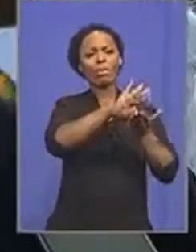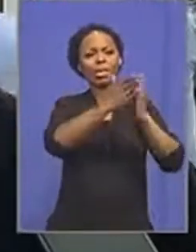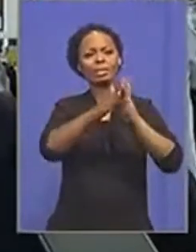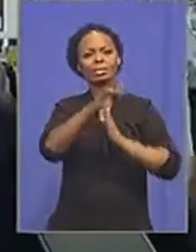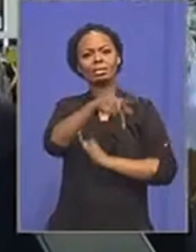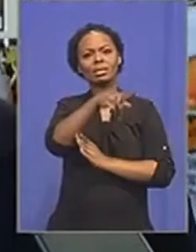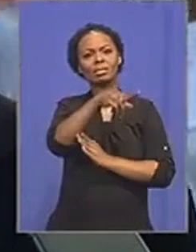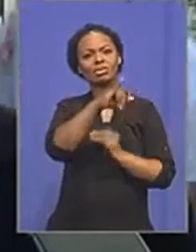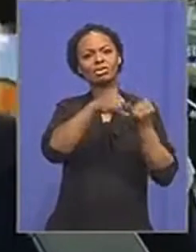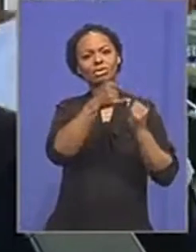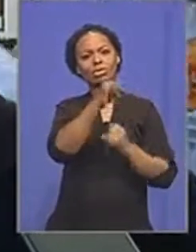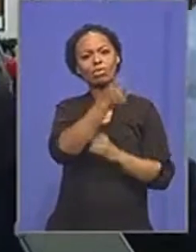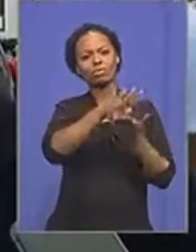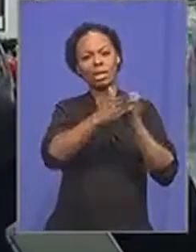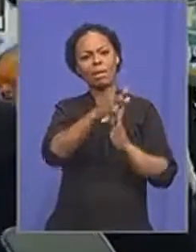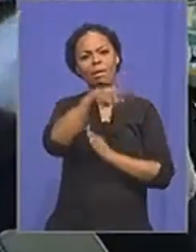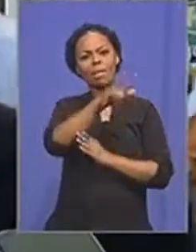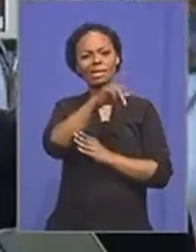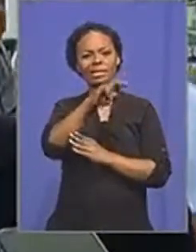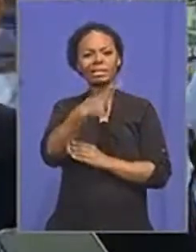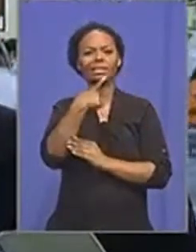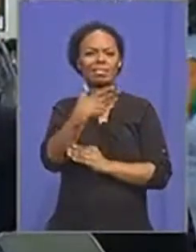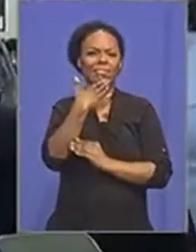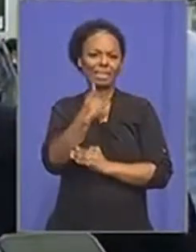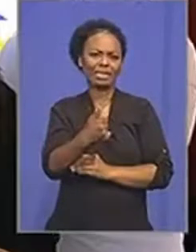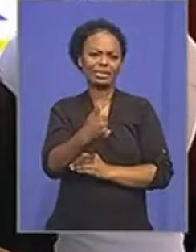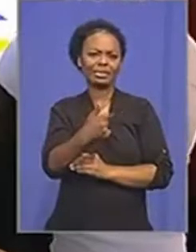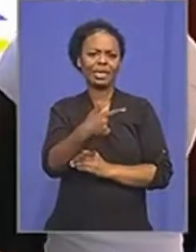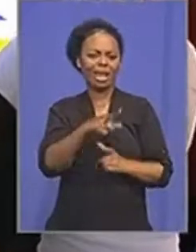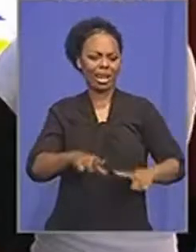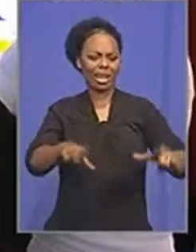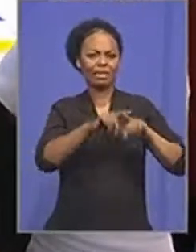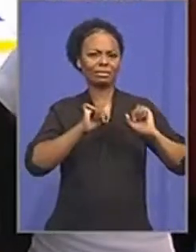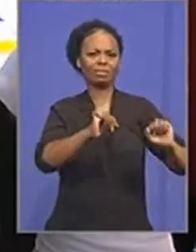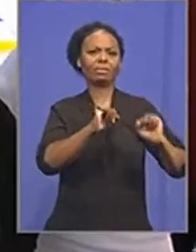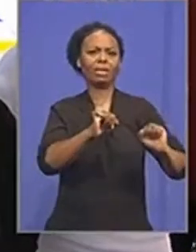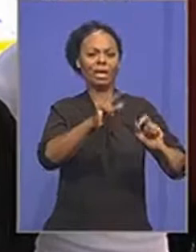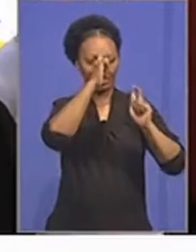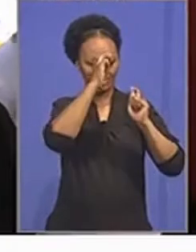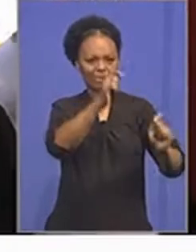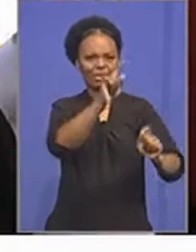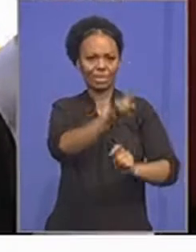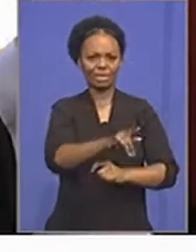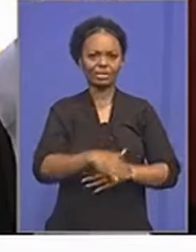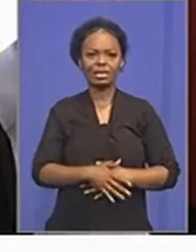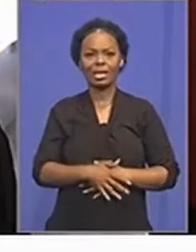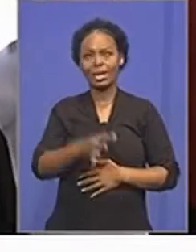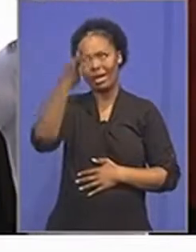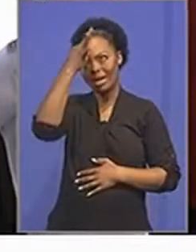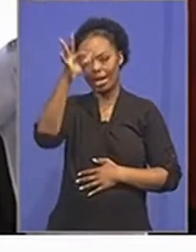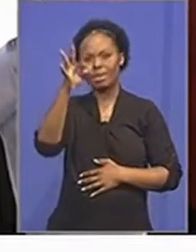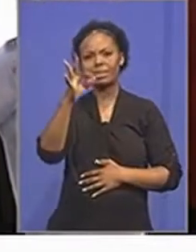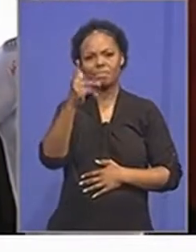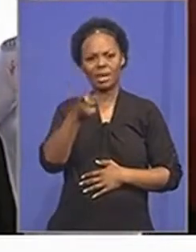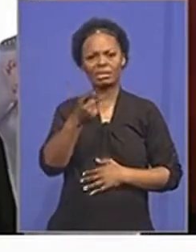for is to live with dignity in the land which rightfully belongs to them. It is time the South African government acts on its promise to